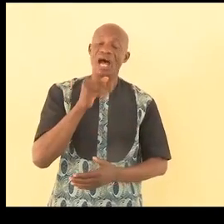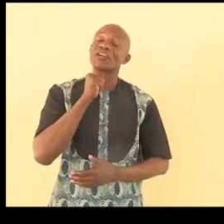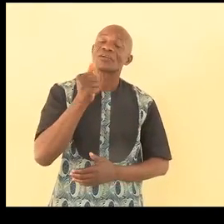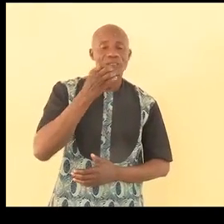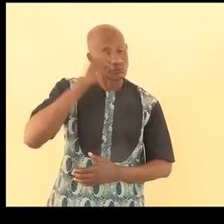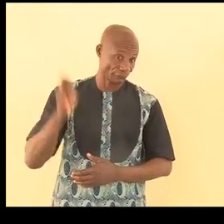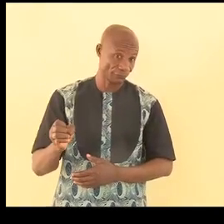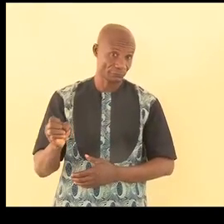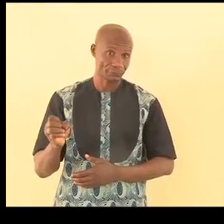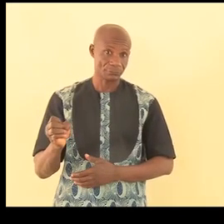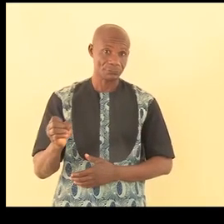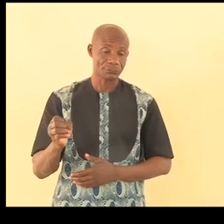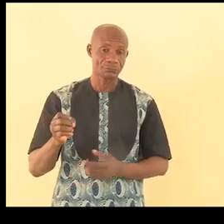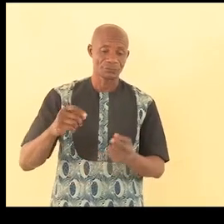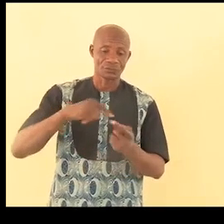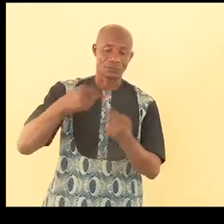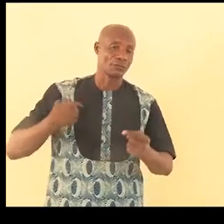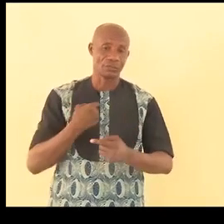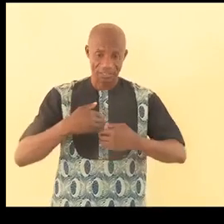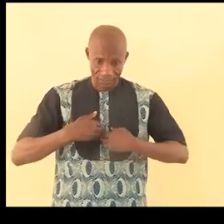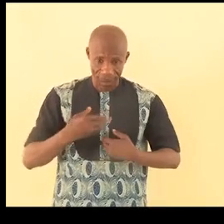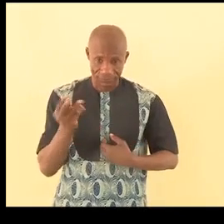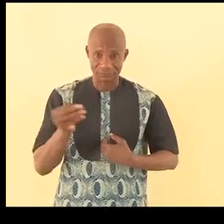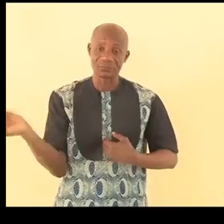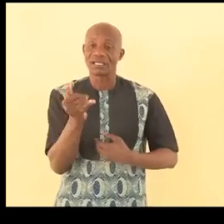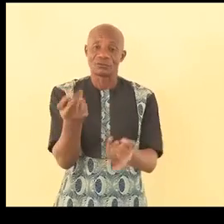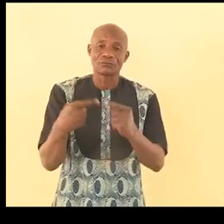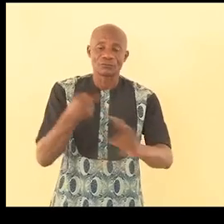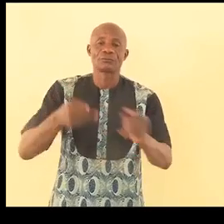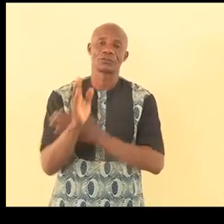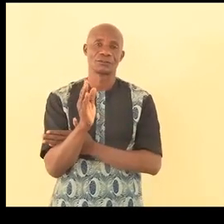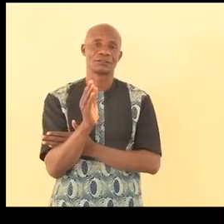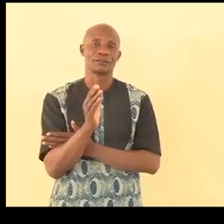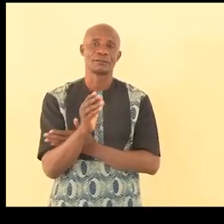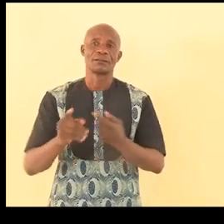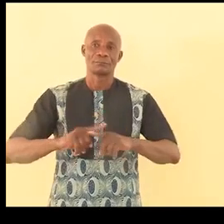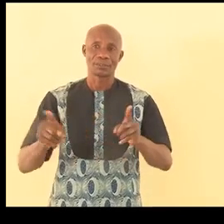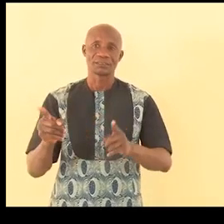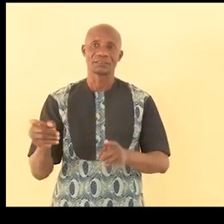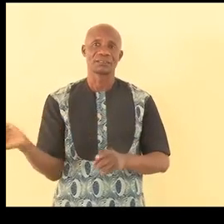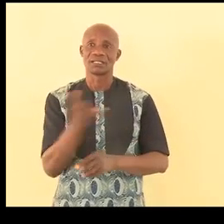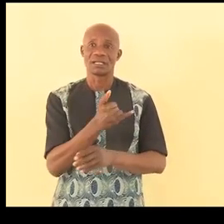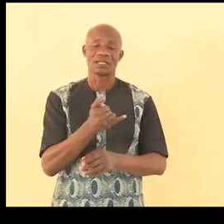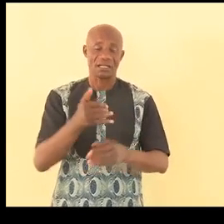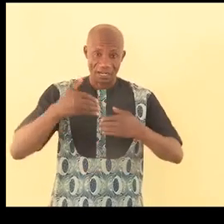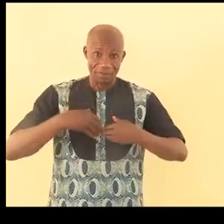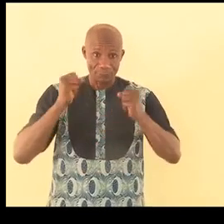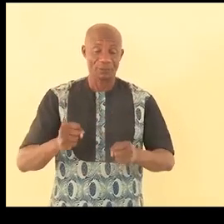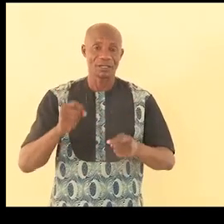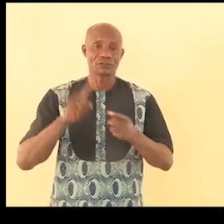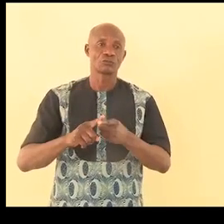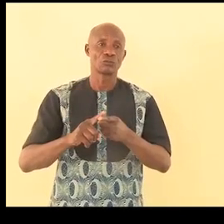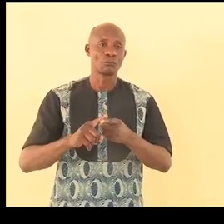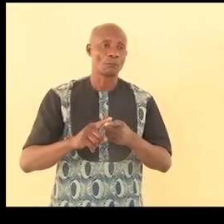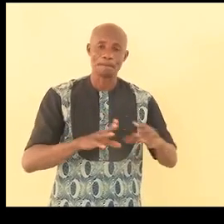Riches are not evil, and when we have them, they come from God. But they have the potential to drag our attention